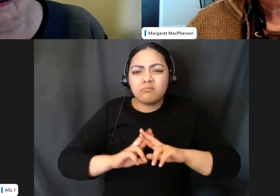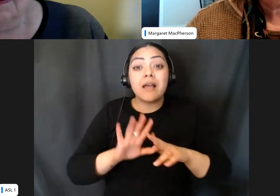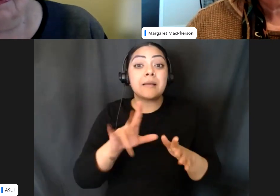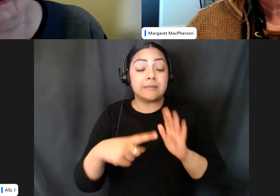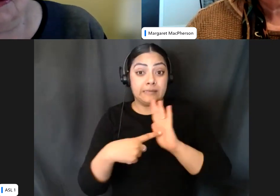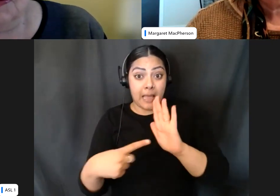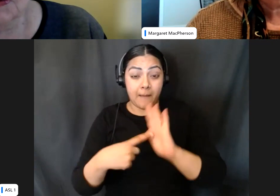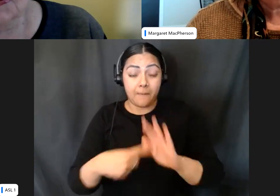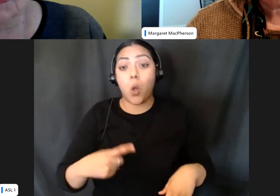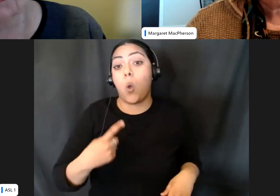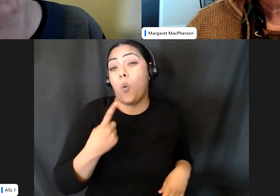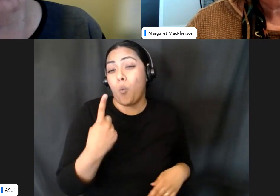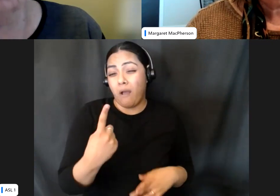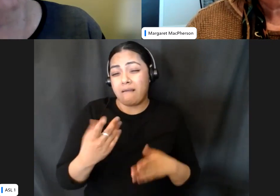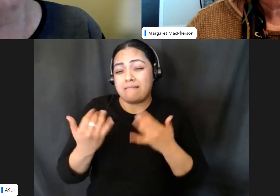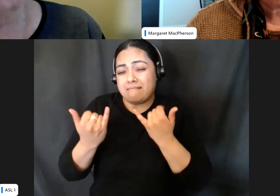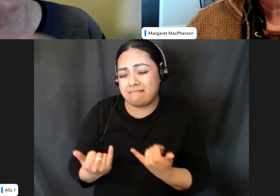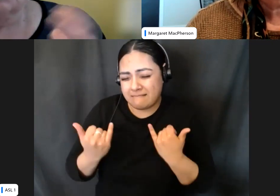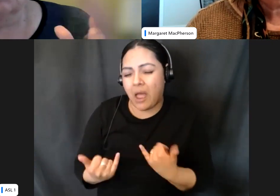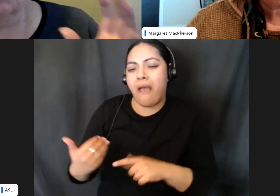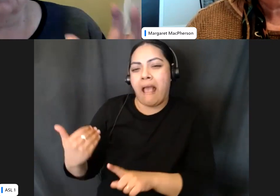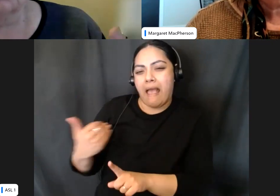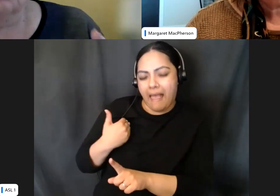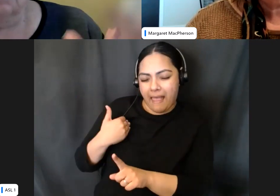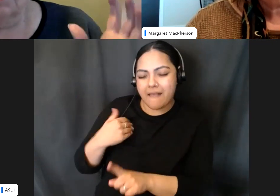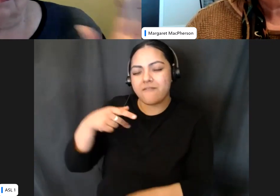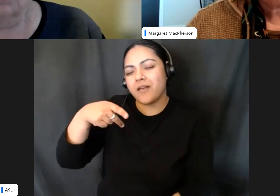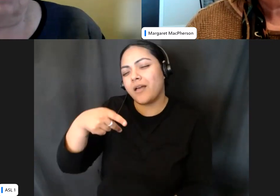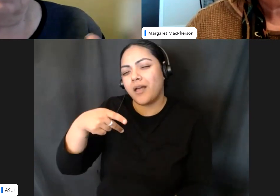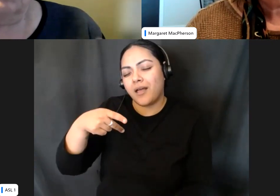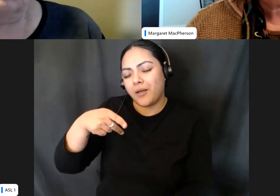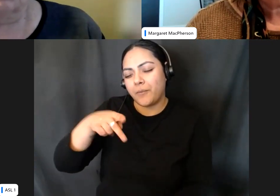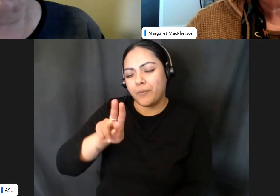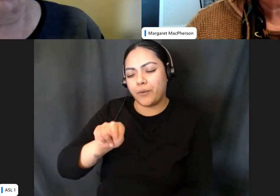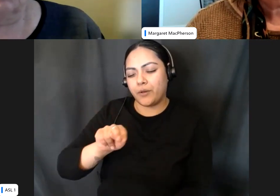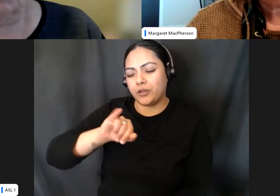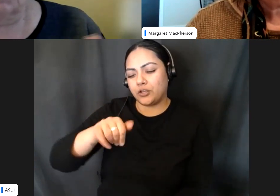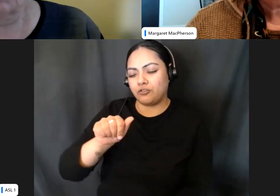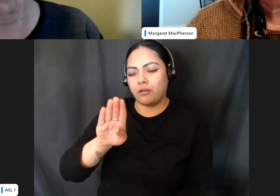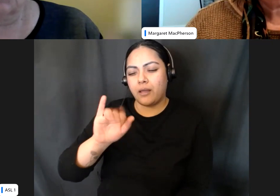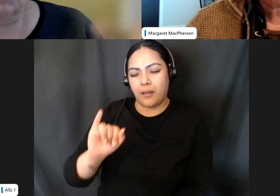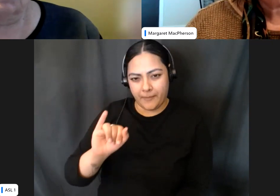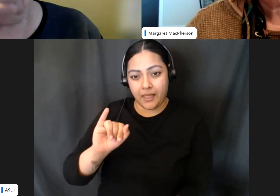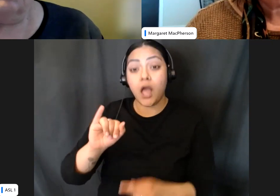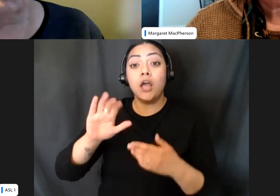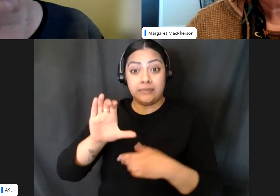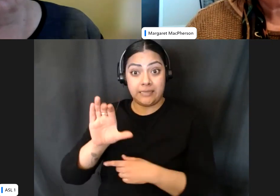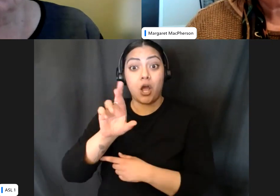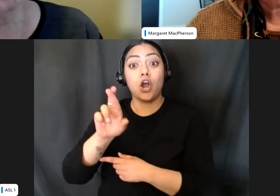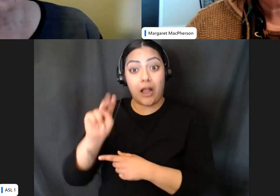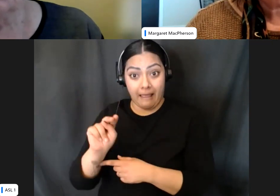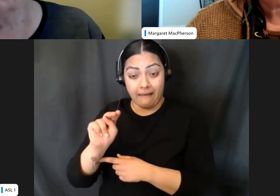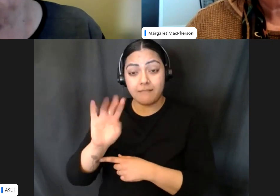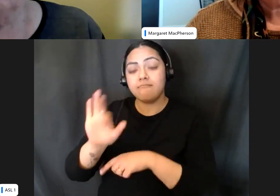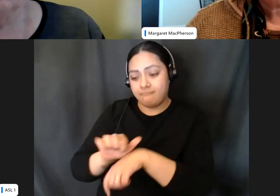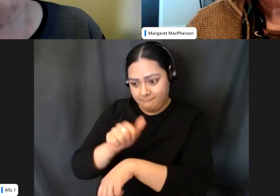Punjabi community response network, which incorporates the huge South Asian community in Surrey and Abbotsford